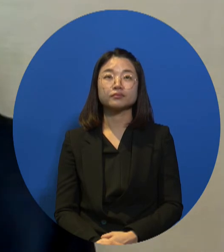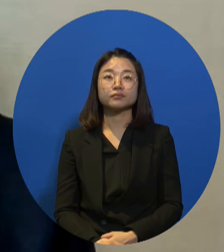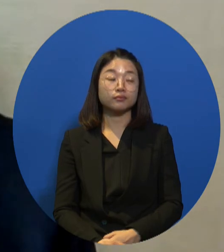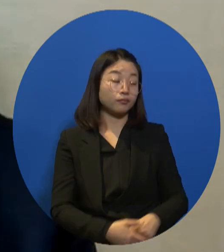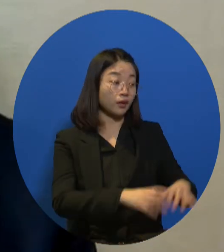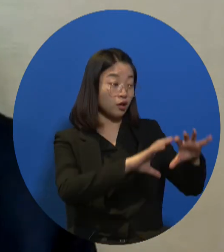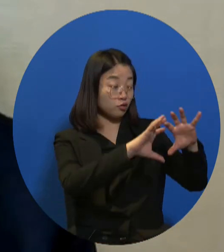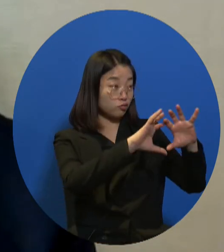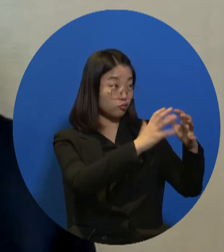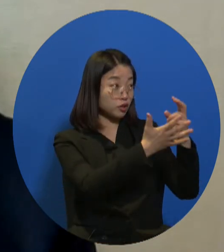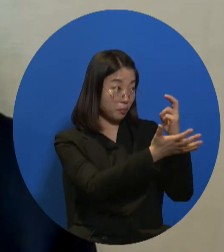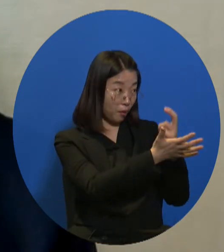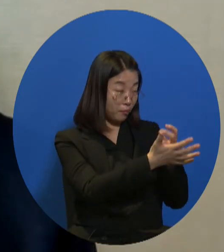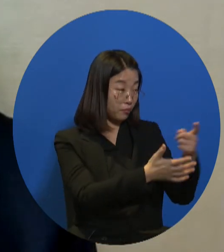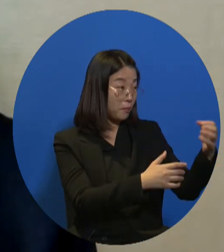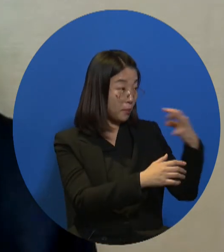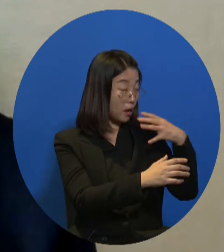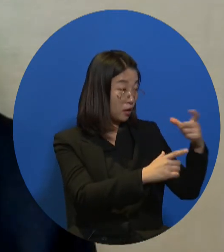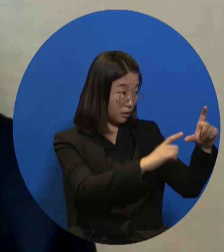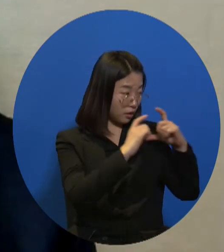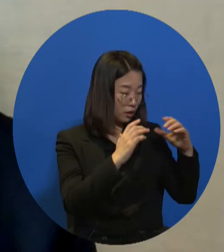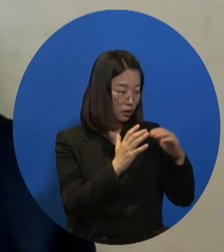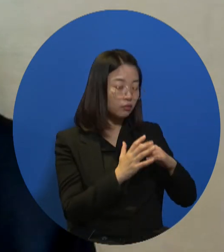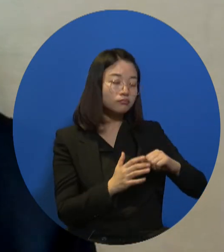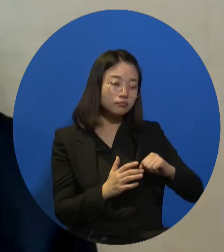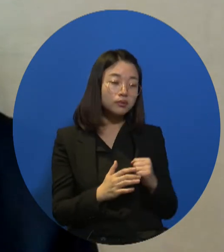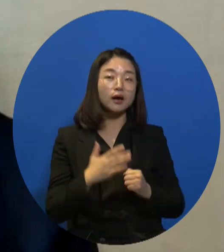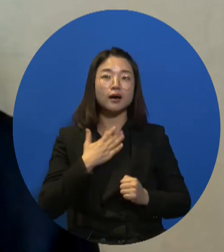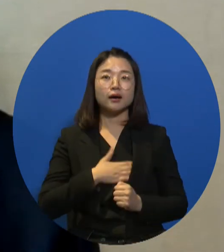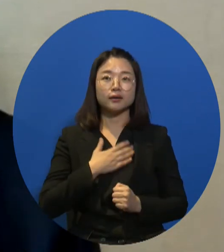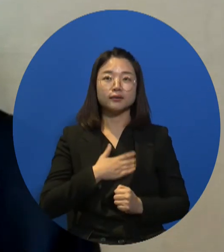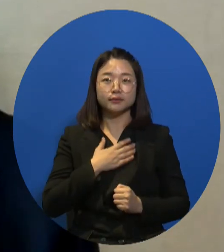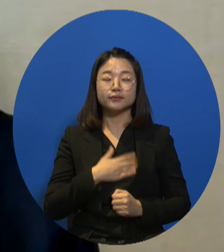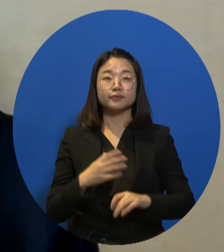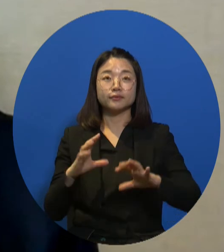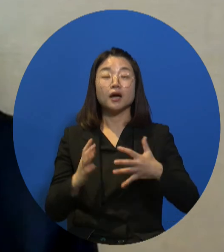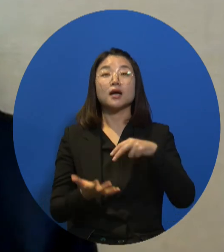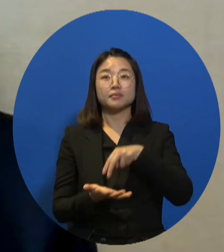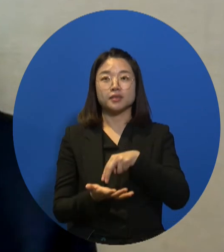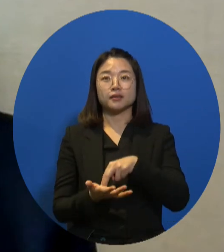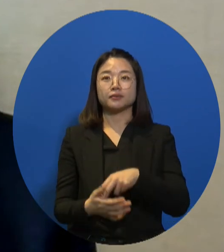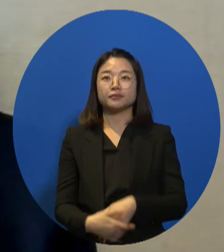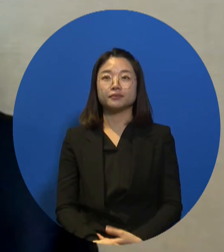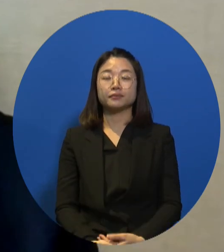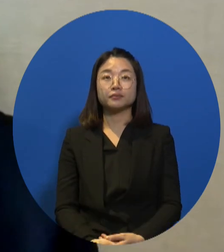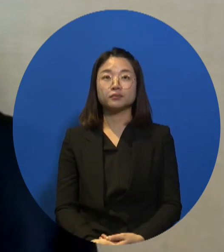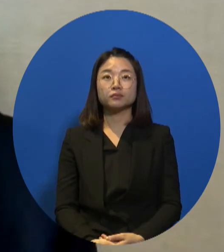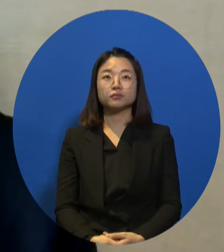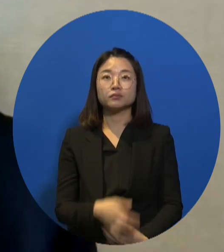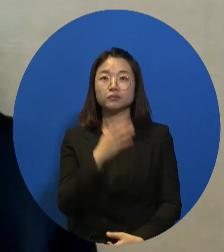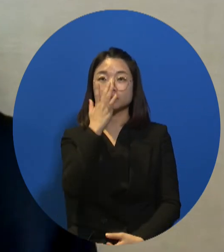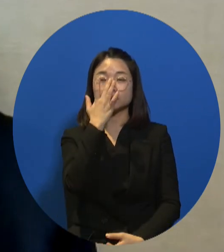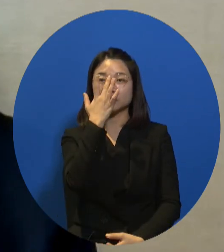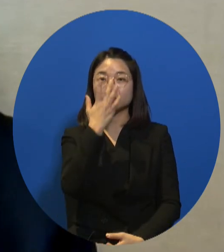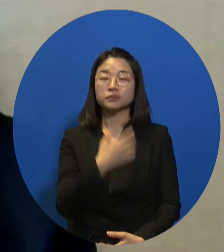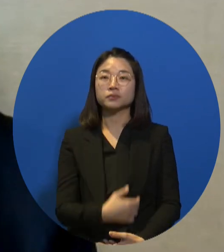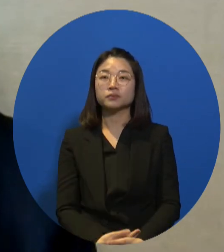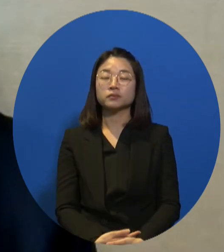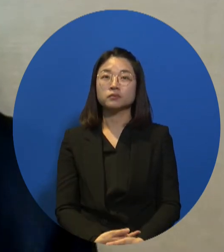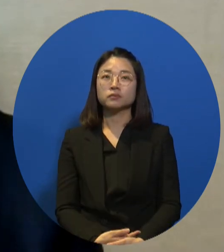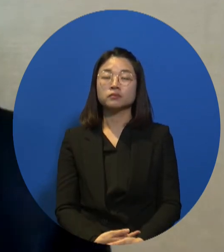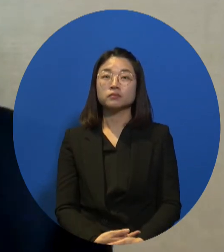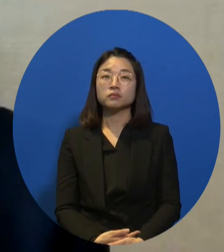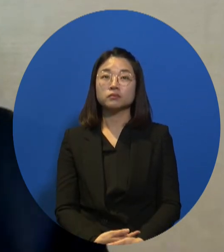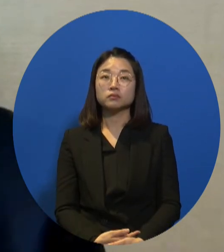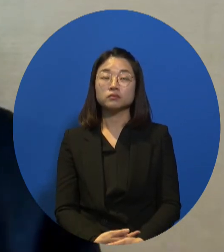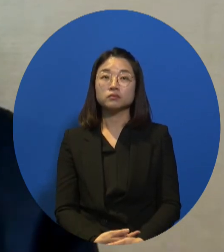So it means that the Korean government, as a state party, a party to this convention, will have the obligation to